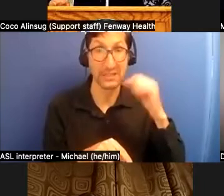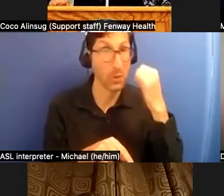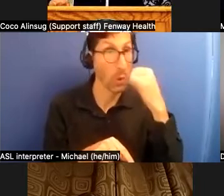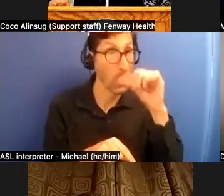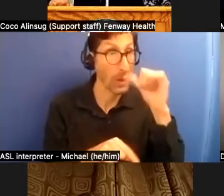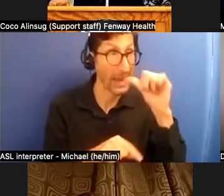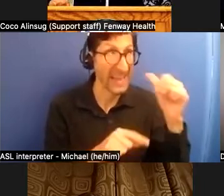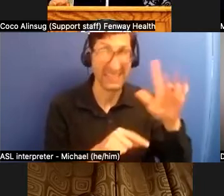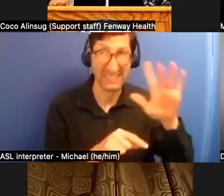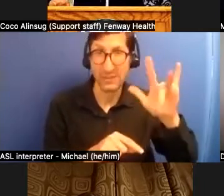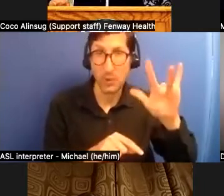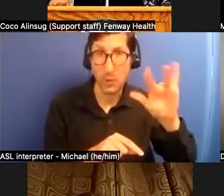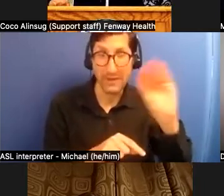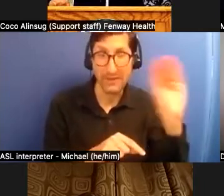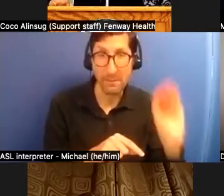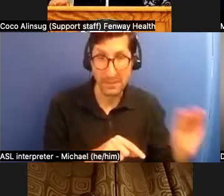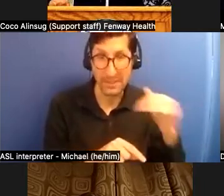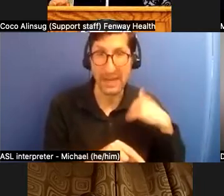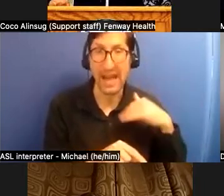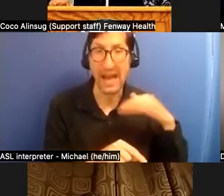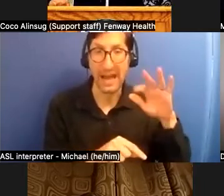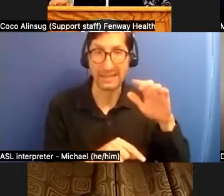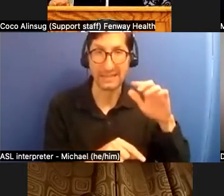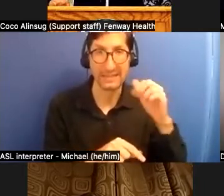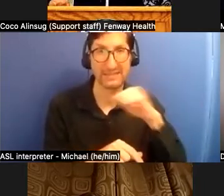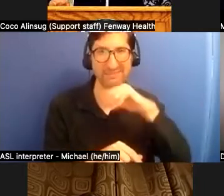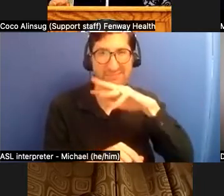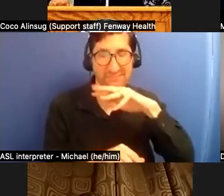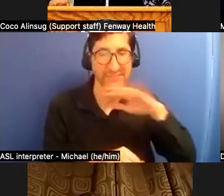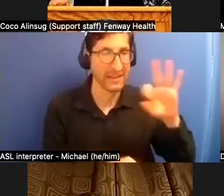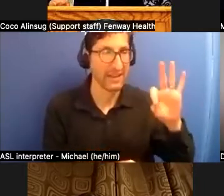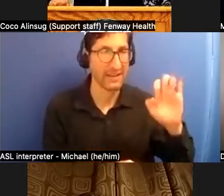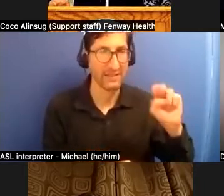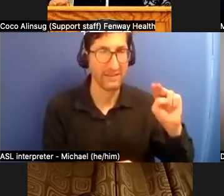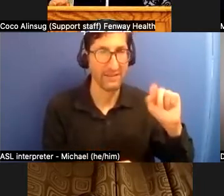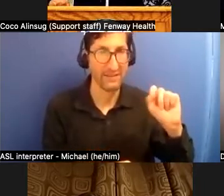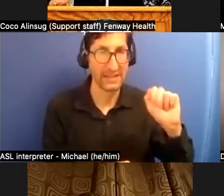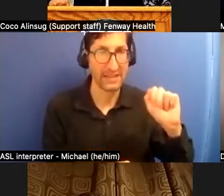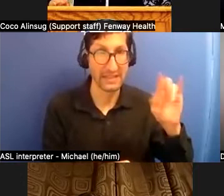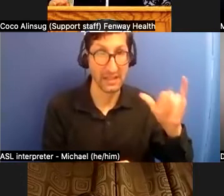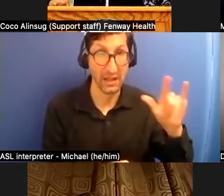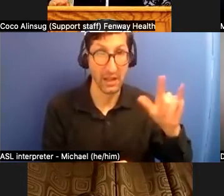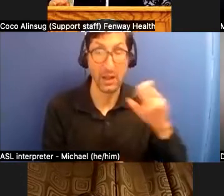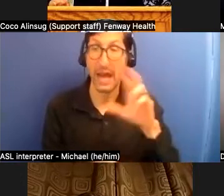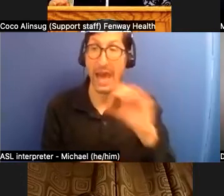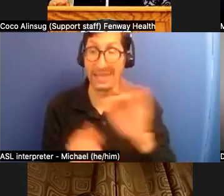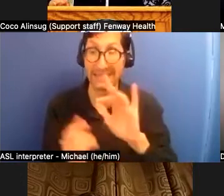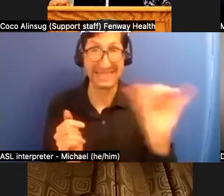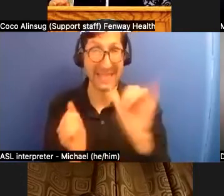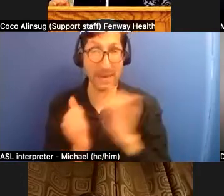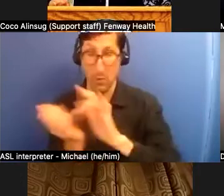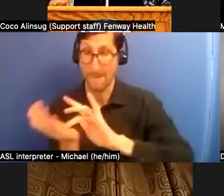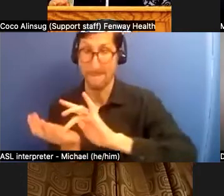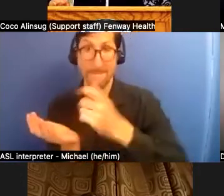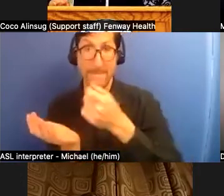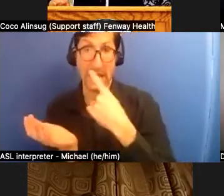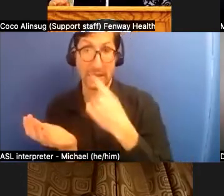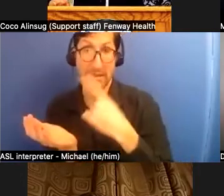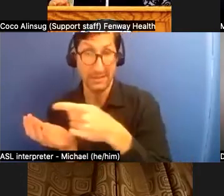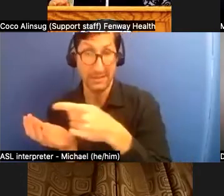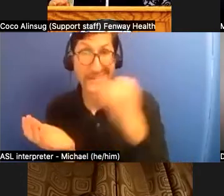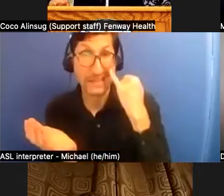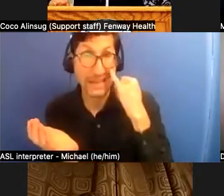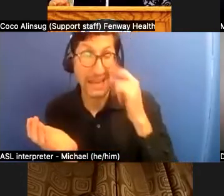Massachusetts, as well as 26% of counterfeit pills. So if you're the parent of a high school or a college age kid, and they are